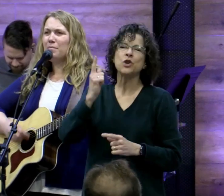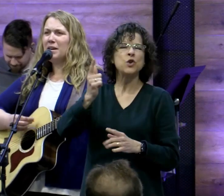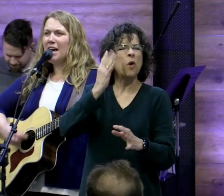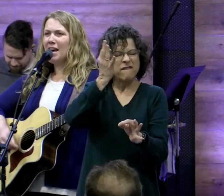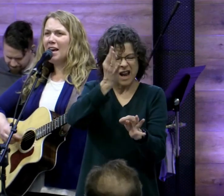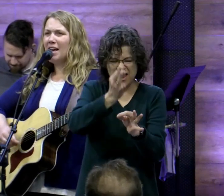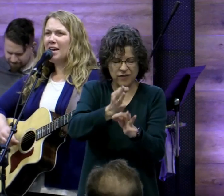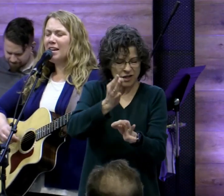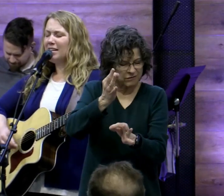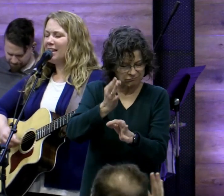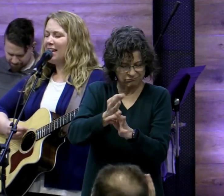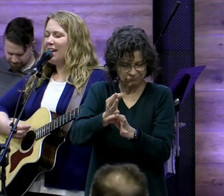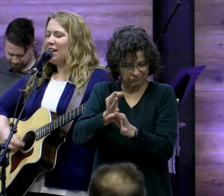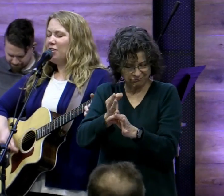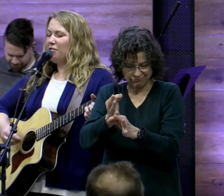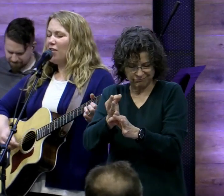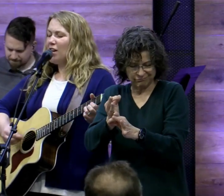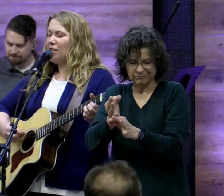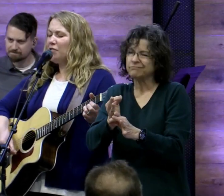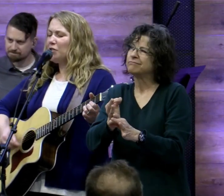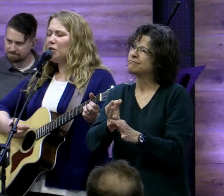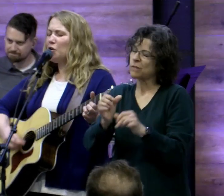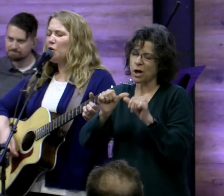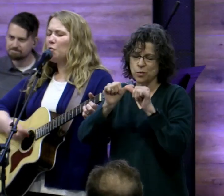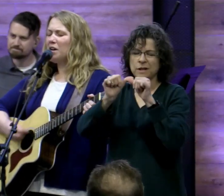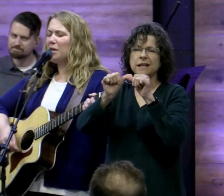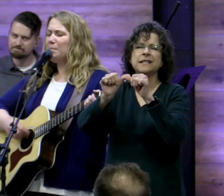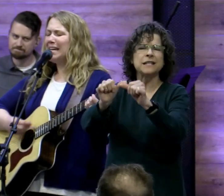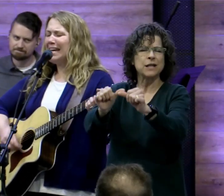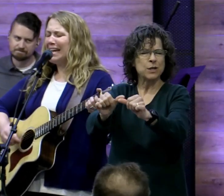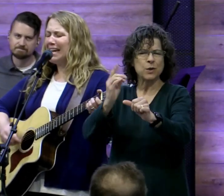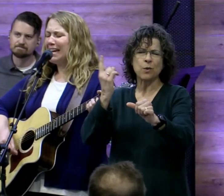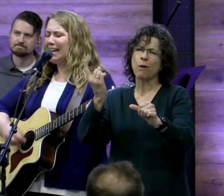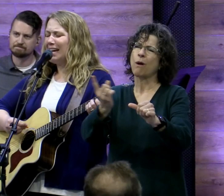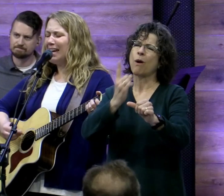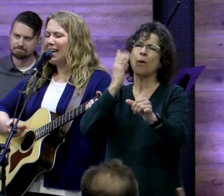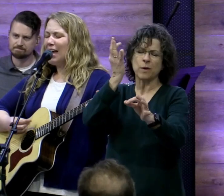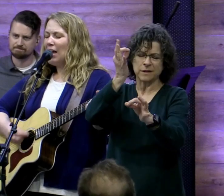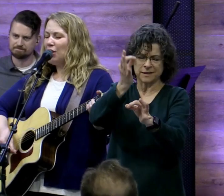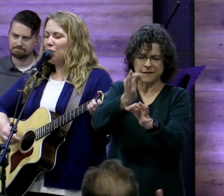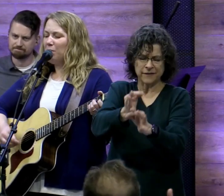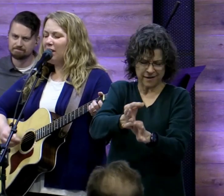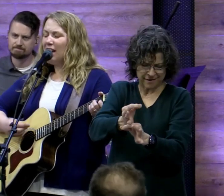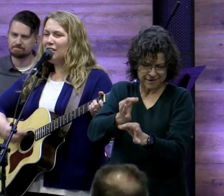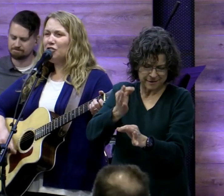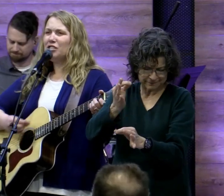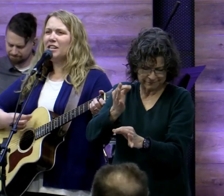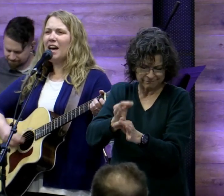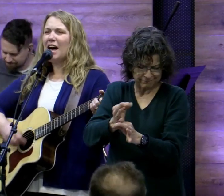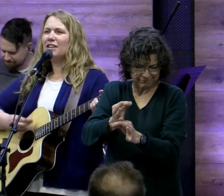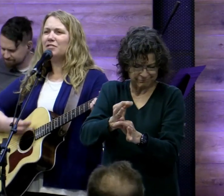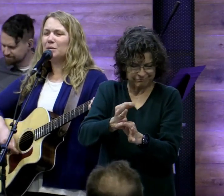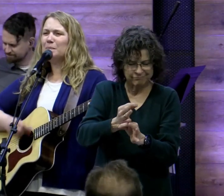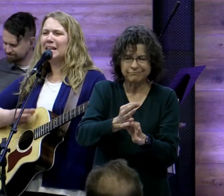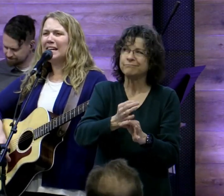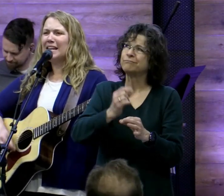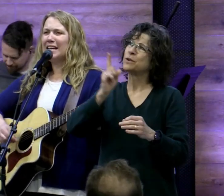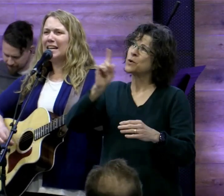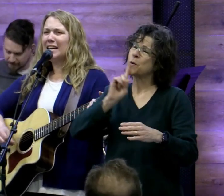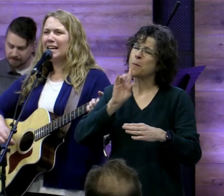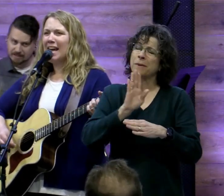have been, faithful you will be. You pledge yourself to